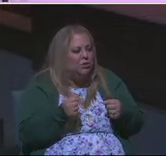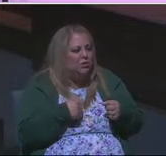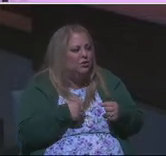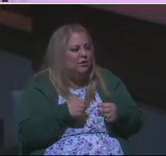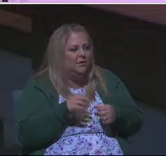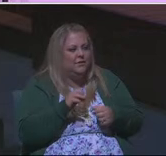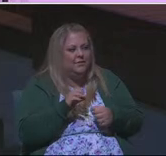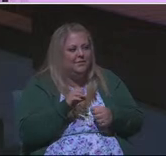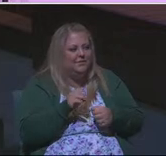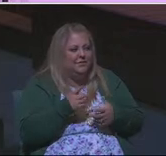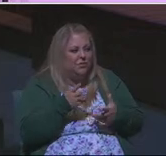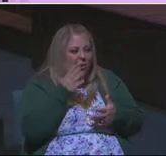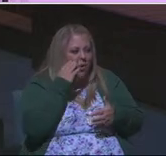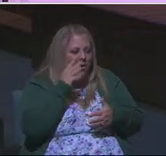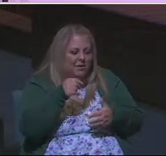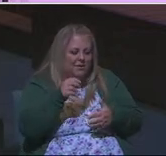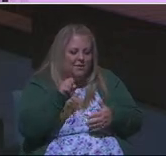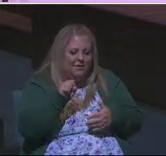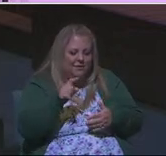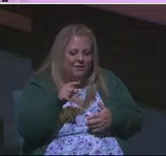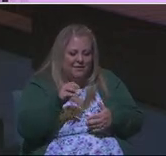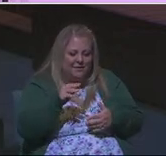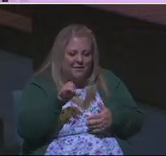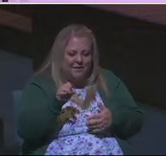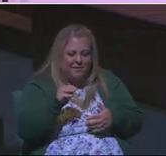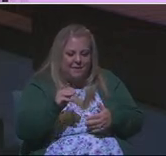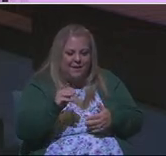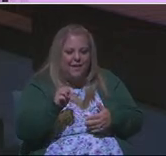I know some of our visitors are like, that preacher has lost his mind.